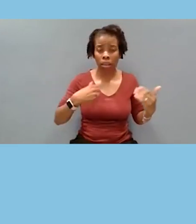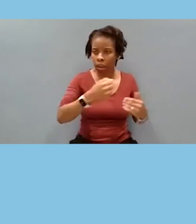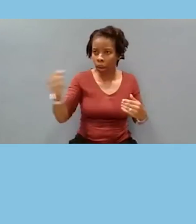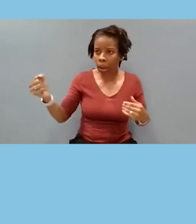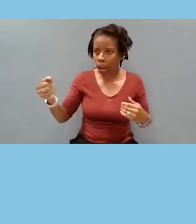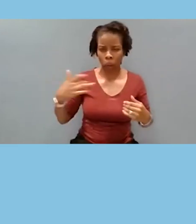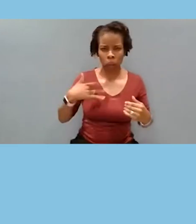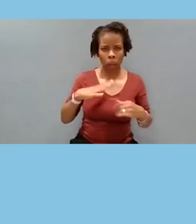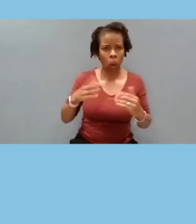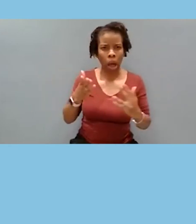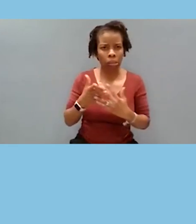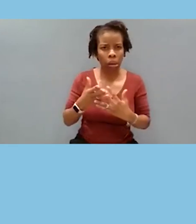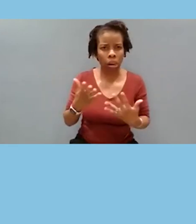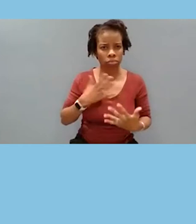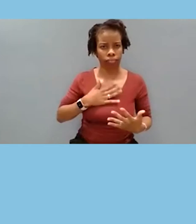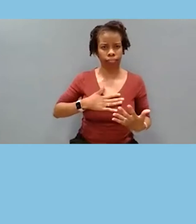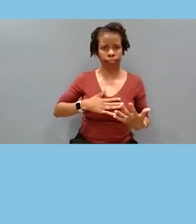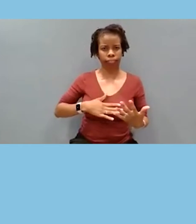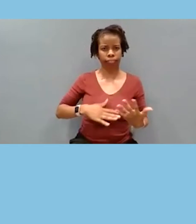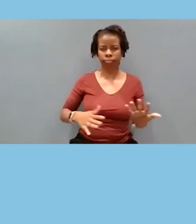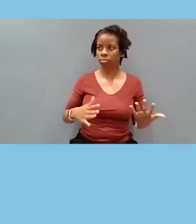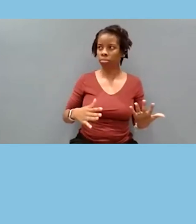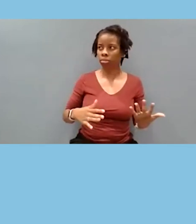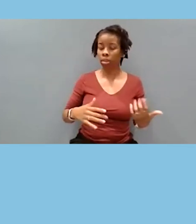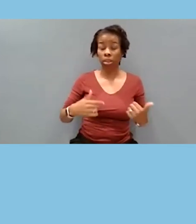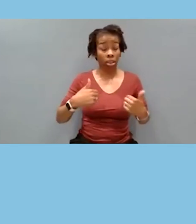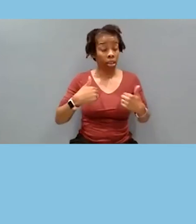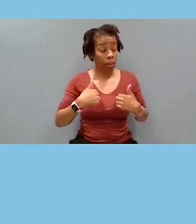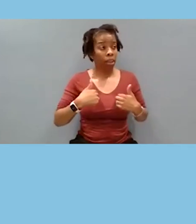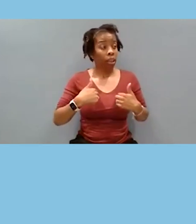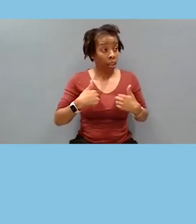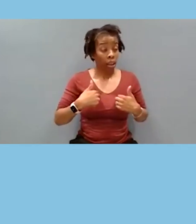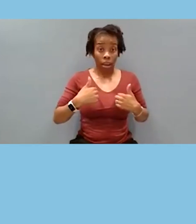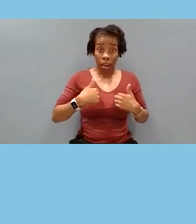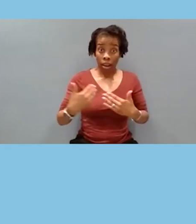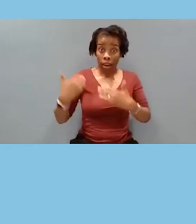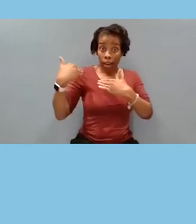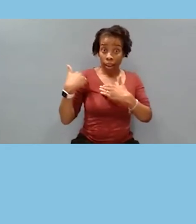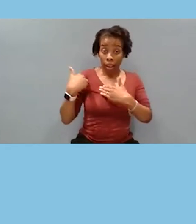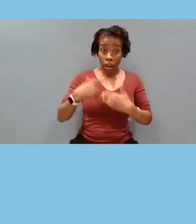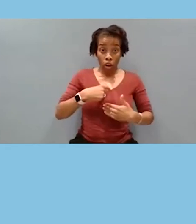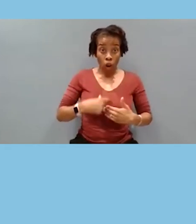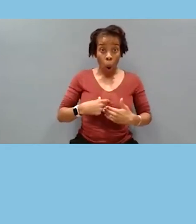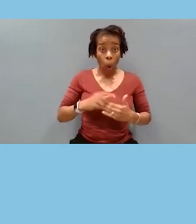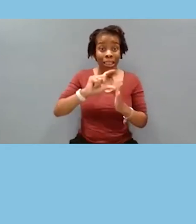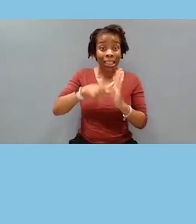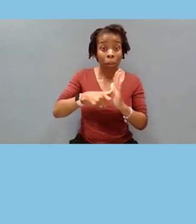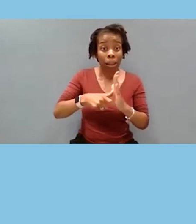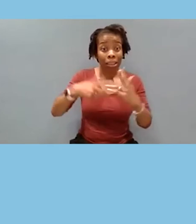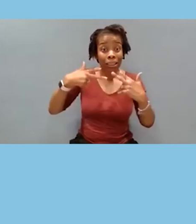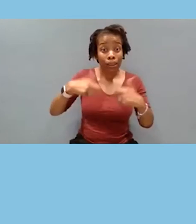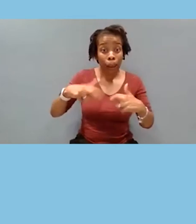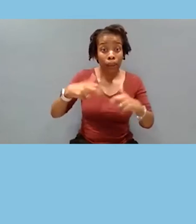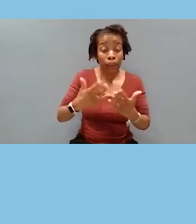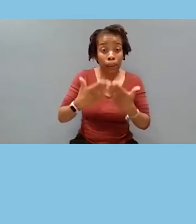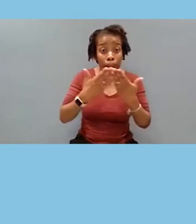How could I keep my job? How could I keep my paycheck as a new disability studies professor if I worked in a building